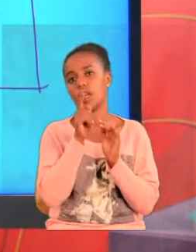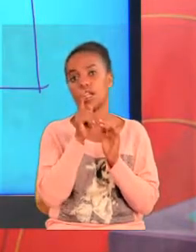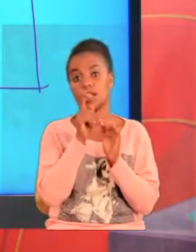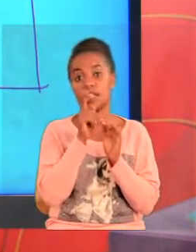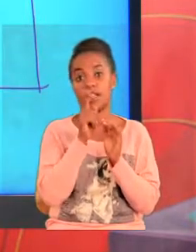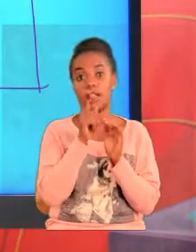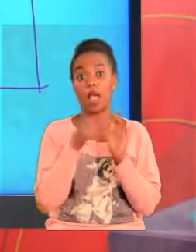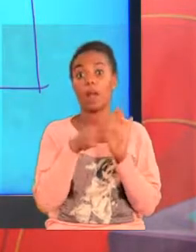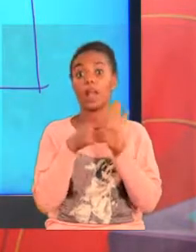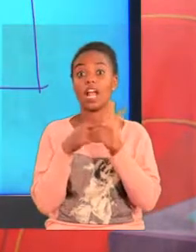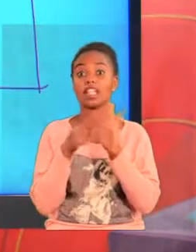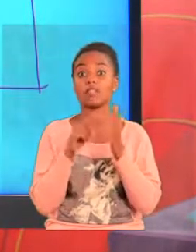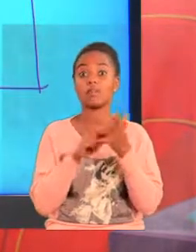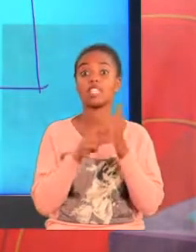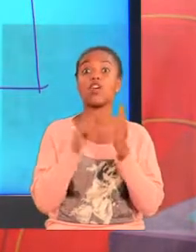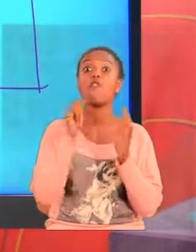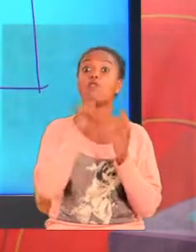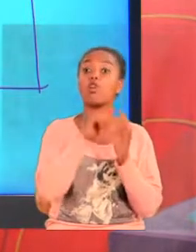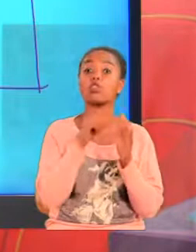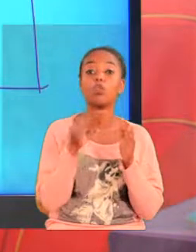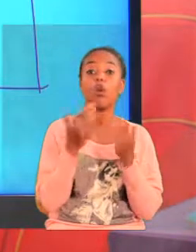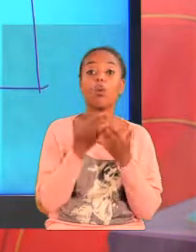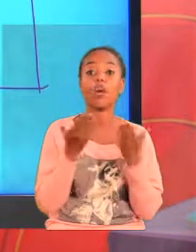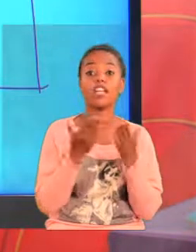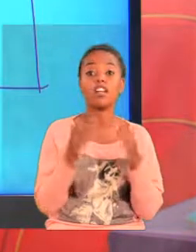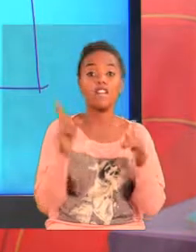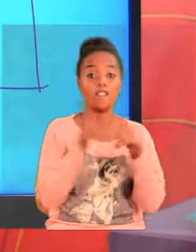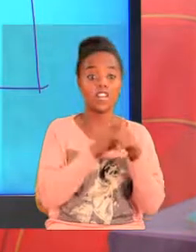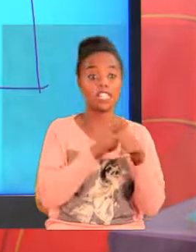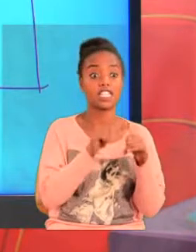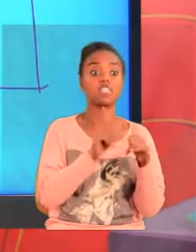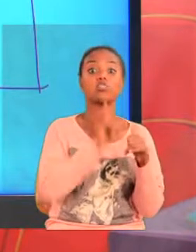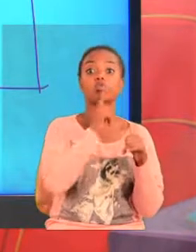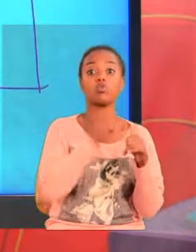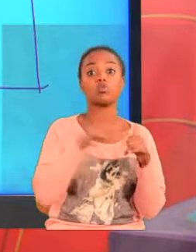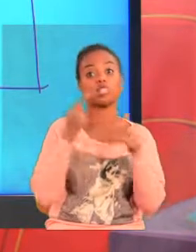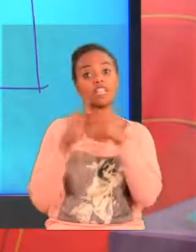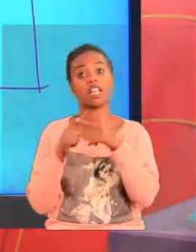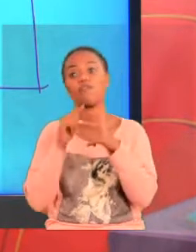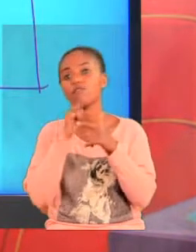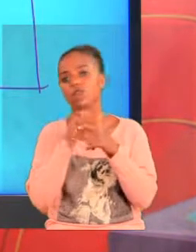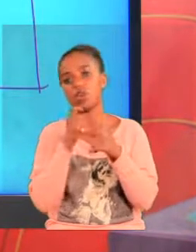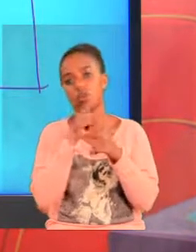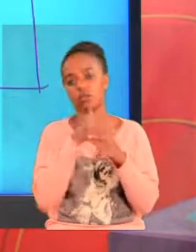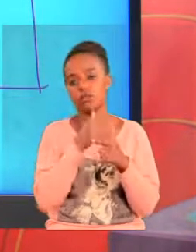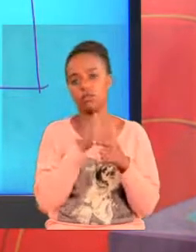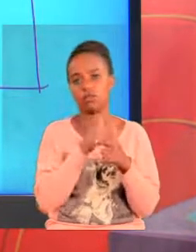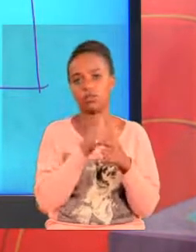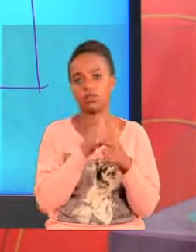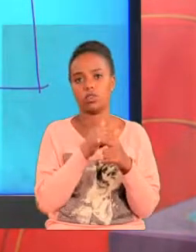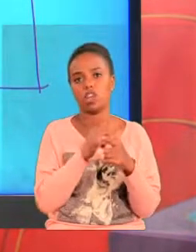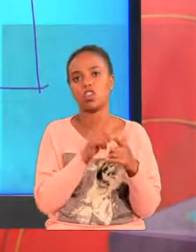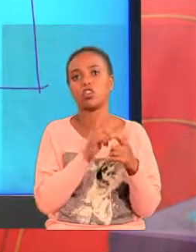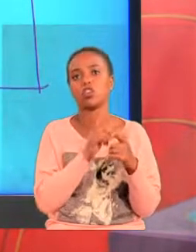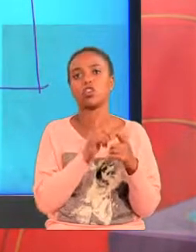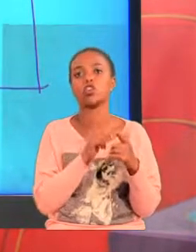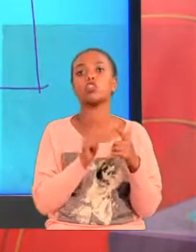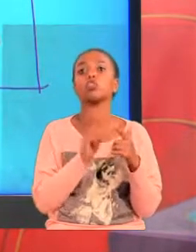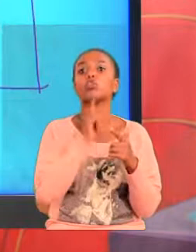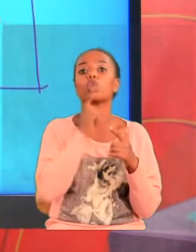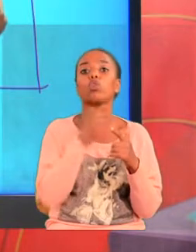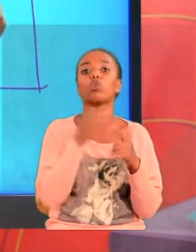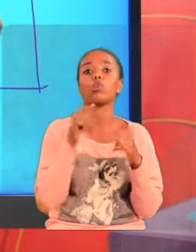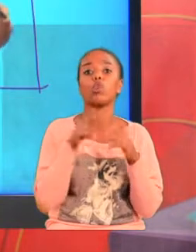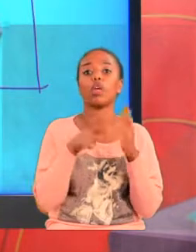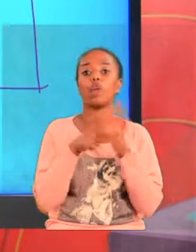Implies is it is false whenever the first statement is true and second is false. Otherwise, it is true. True implies true. True. True implies false. It